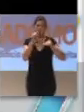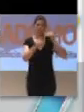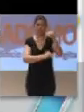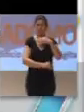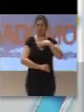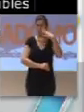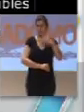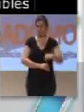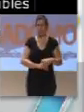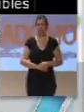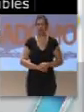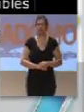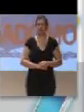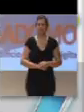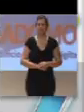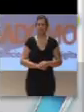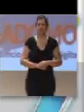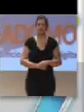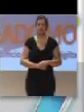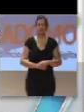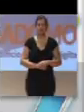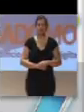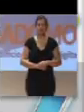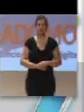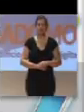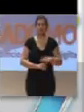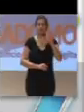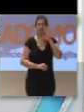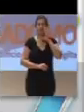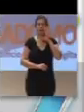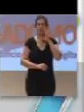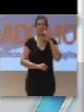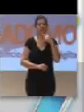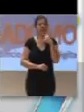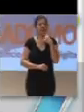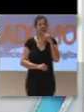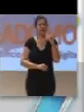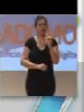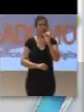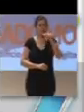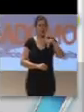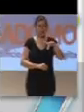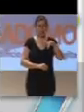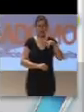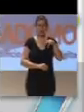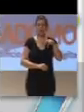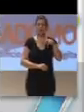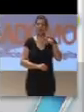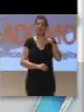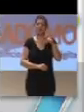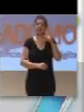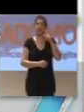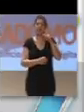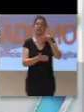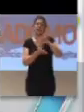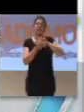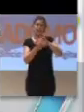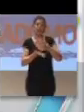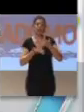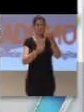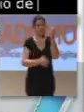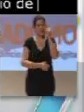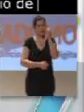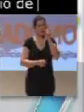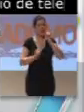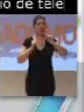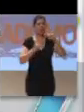There are some impossibles, such as the universalization of our system, that are actually achievable. As Julian said, the mobile telecare